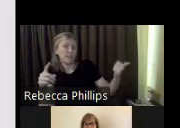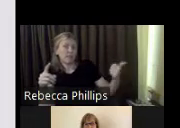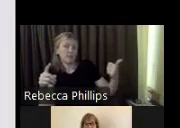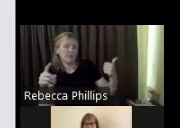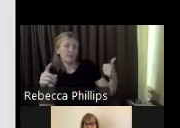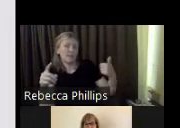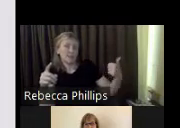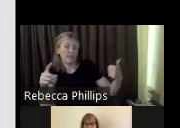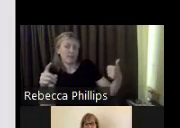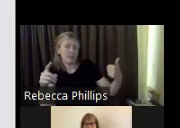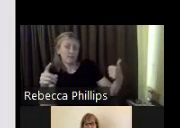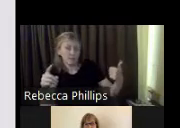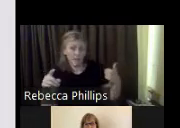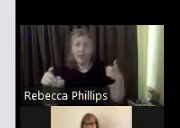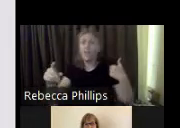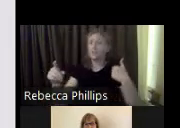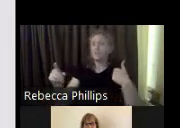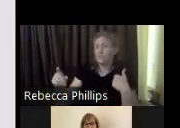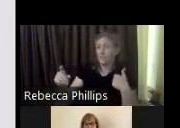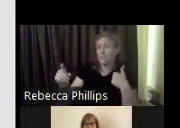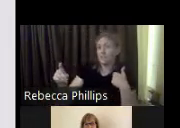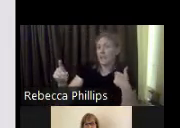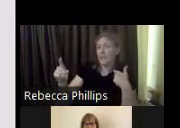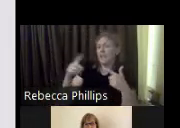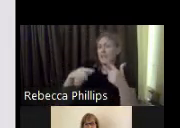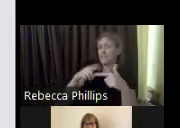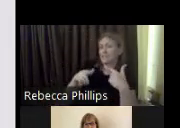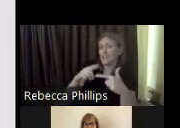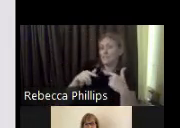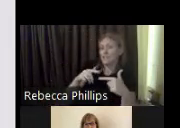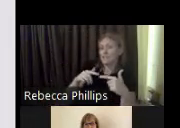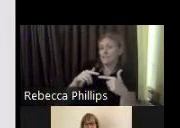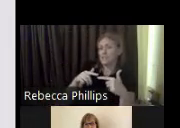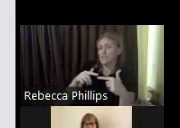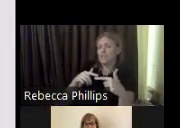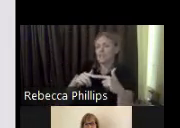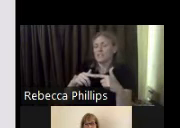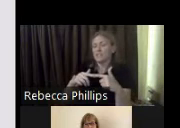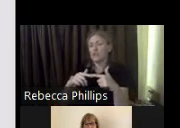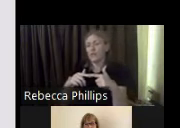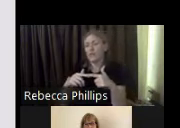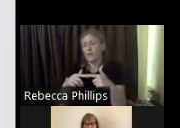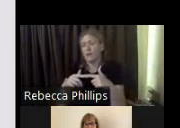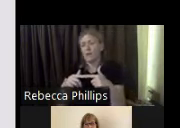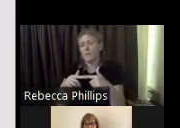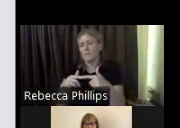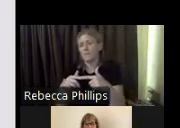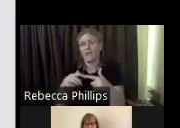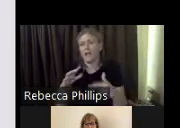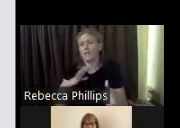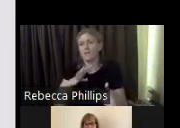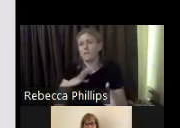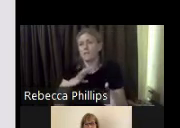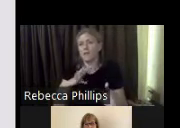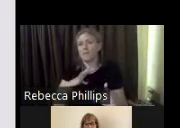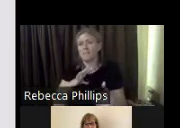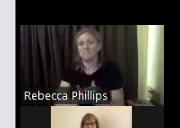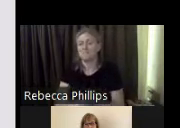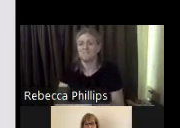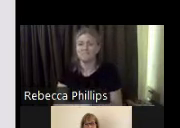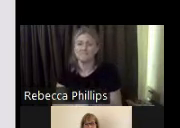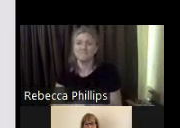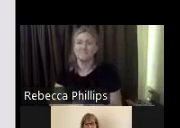then when they start talking about this person over here, they'll switch over to this side and start signing for this person. And so, Okay. yeah, I think it'd be